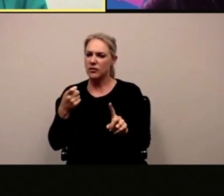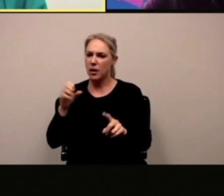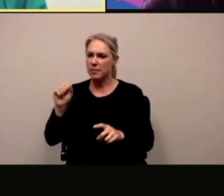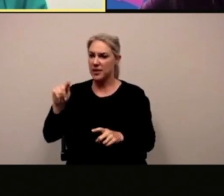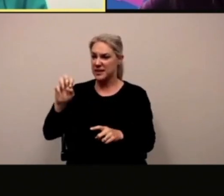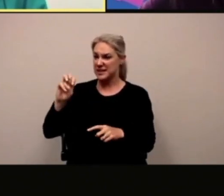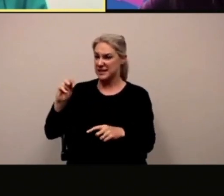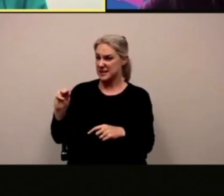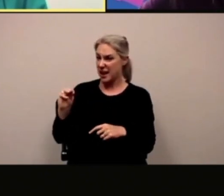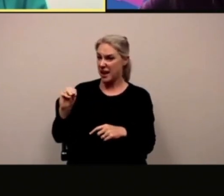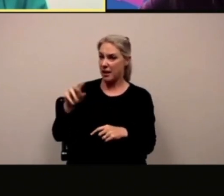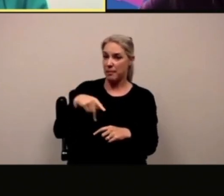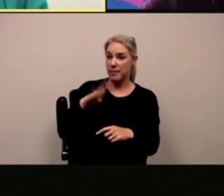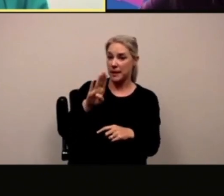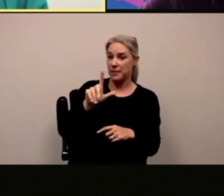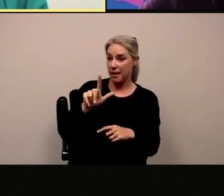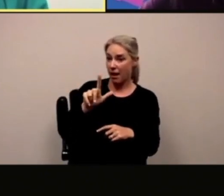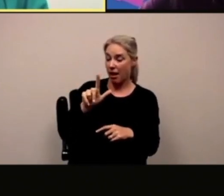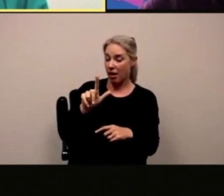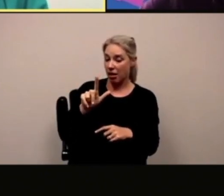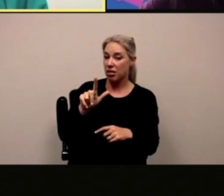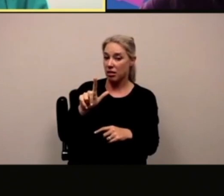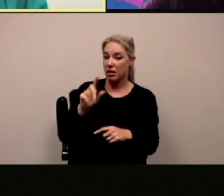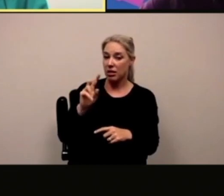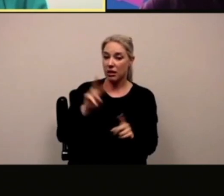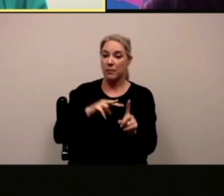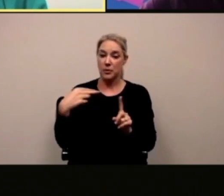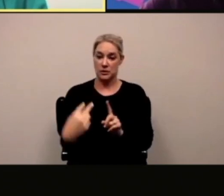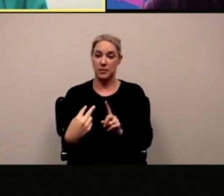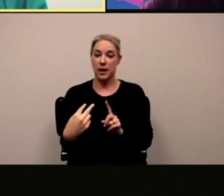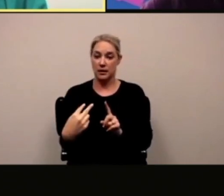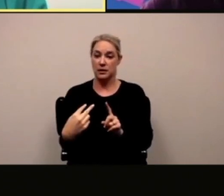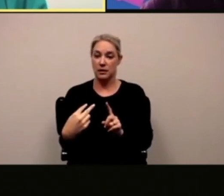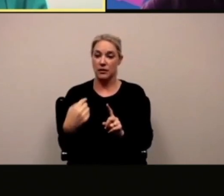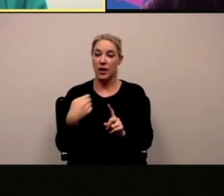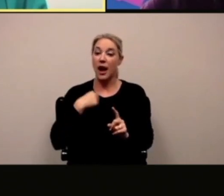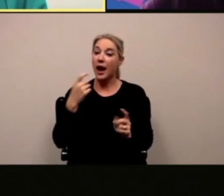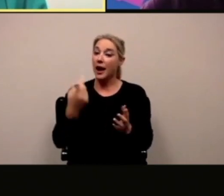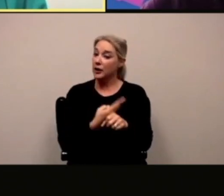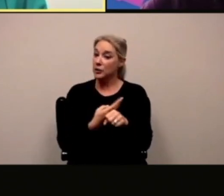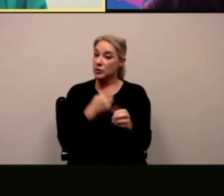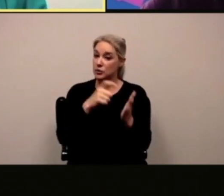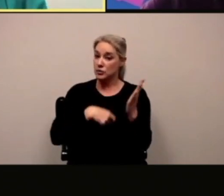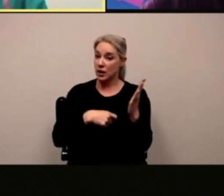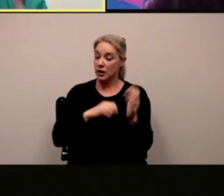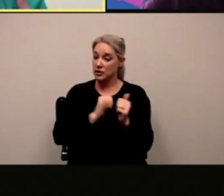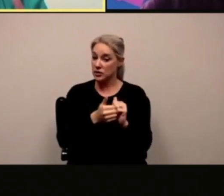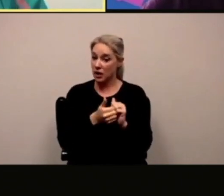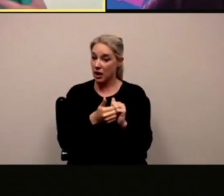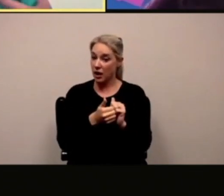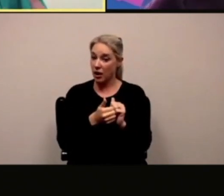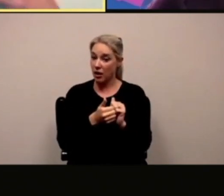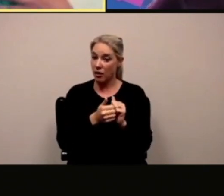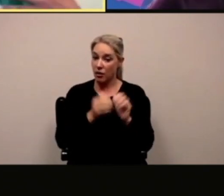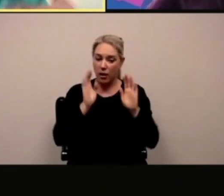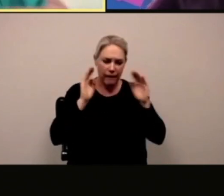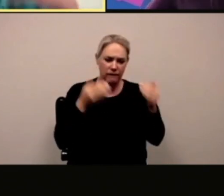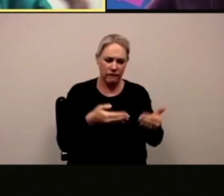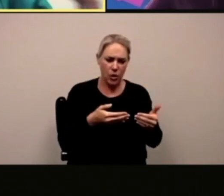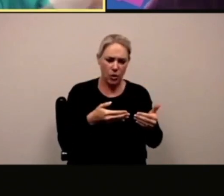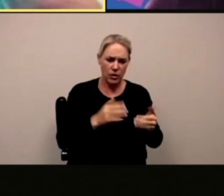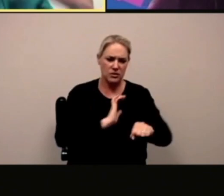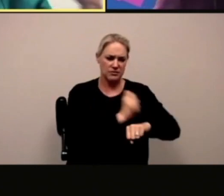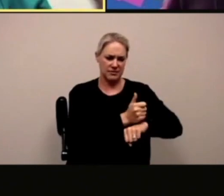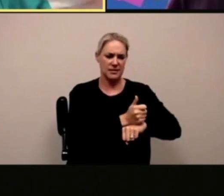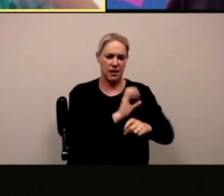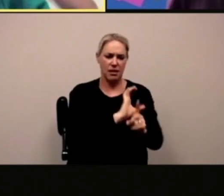the PBL side of it, in which I've used Scratch, is that, you know, I've very intentional about setting that culture in my classroom amongst